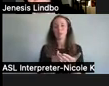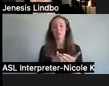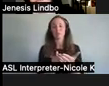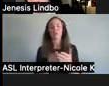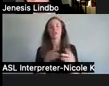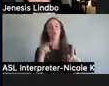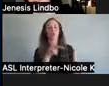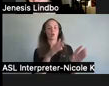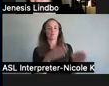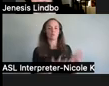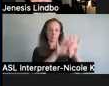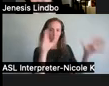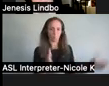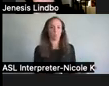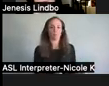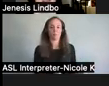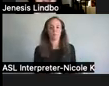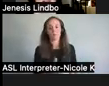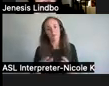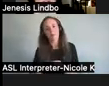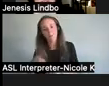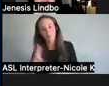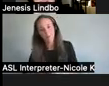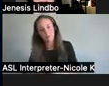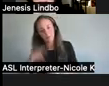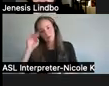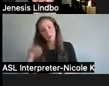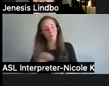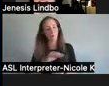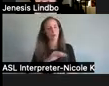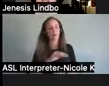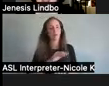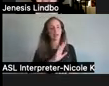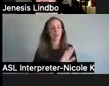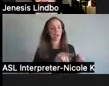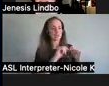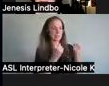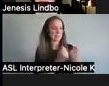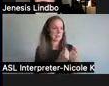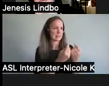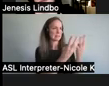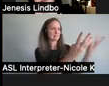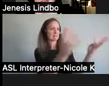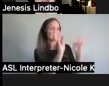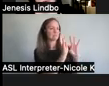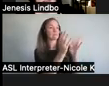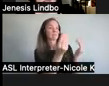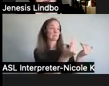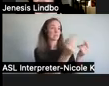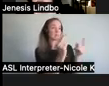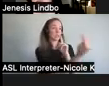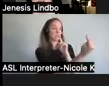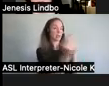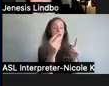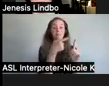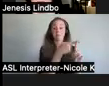person. Standard stuff, looking at their team and getting the advice of their team. So if they're working with